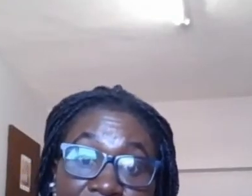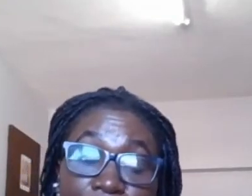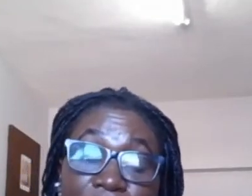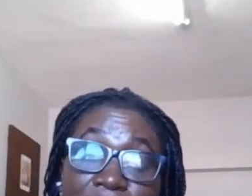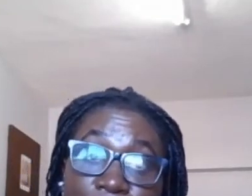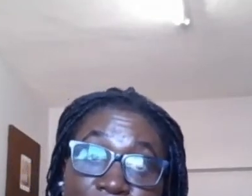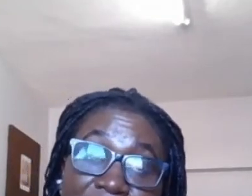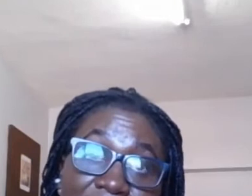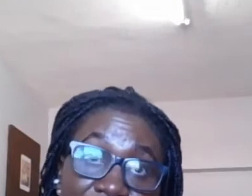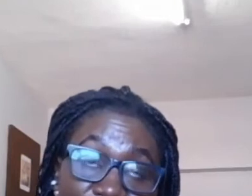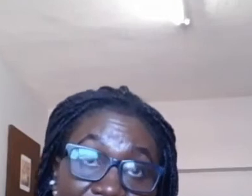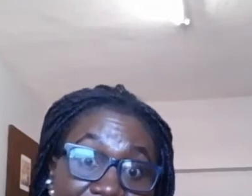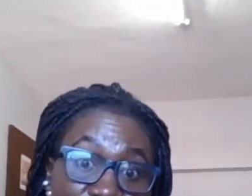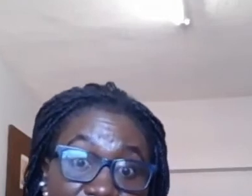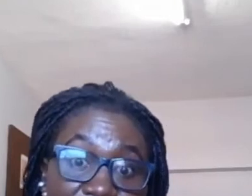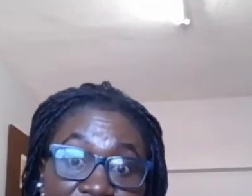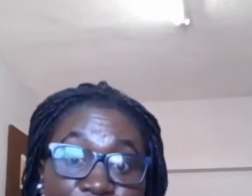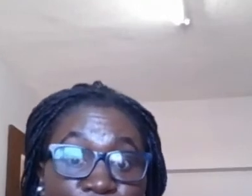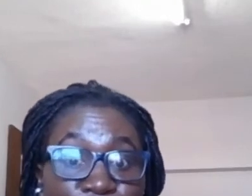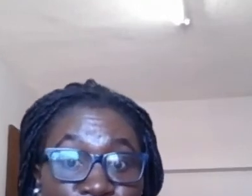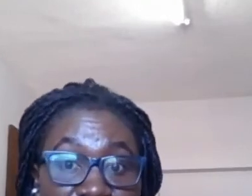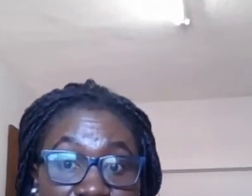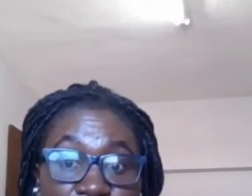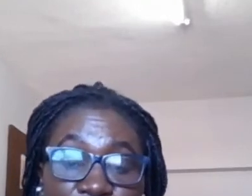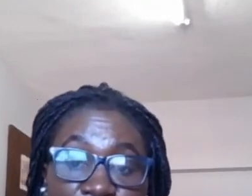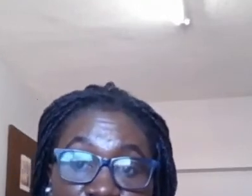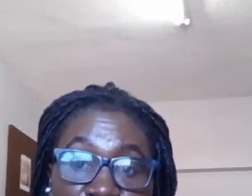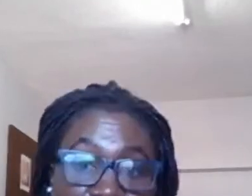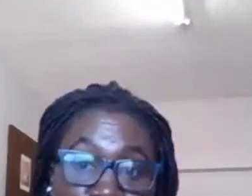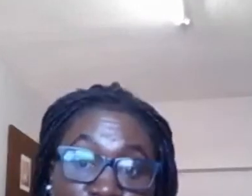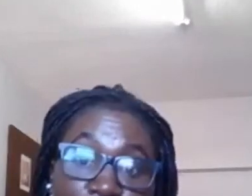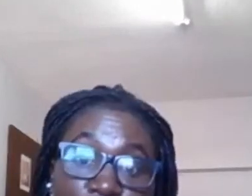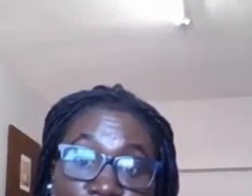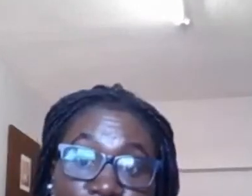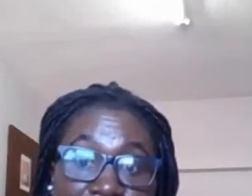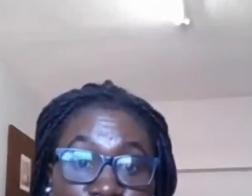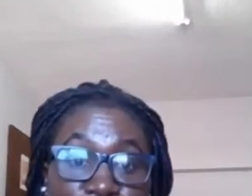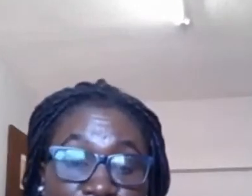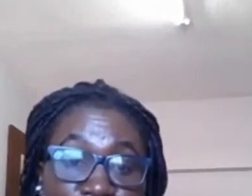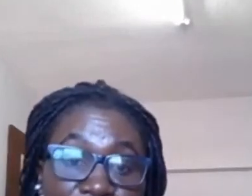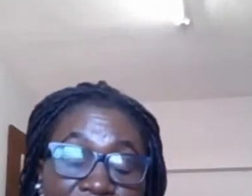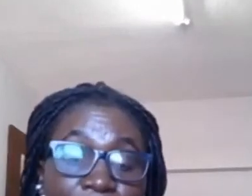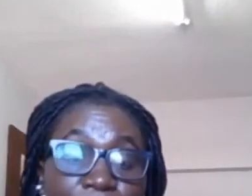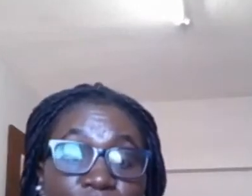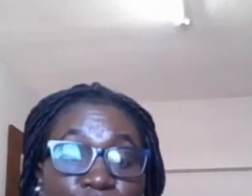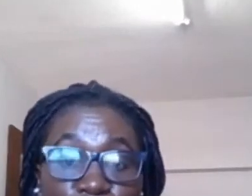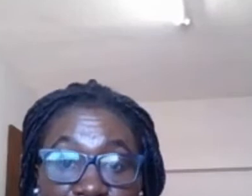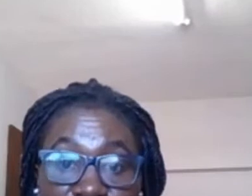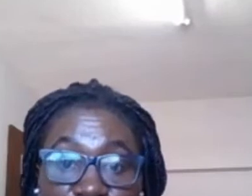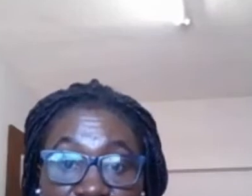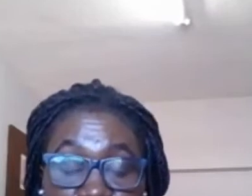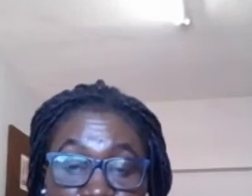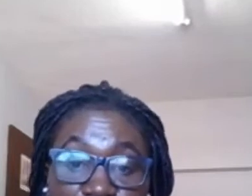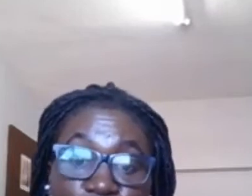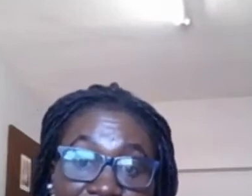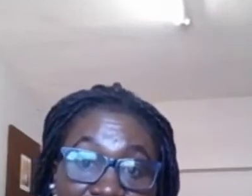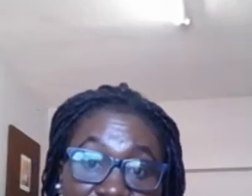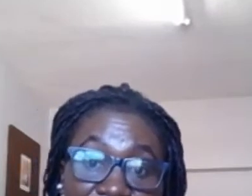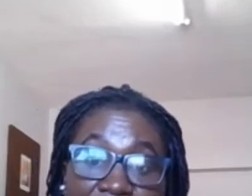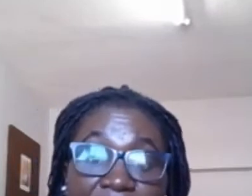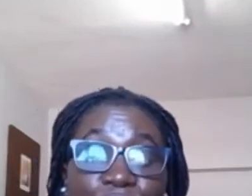people to learn about Namibia's endangered large cat, the cheetah. This program also aims to increase young people's knowledge of